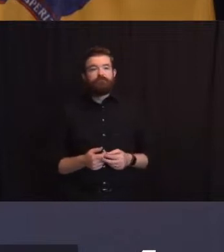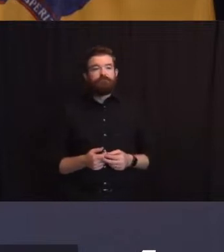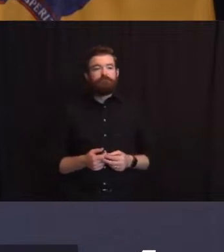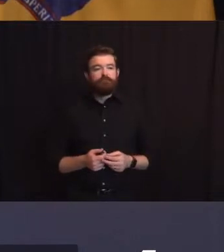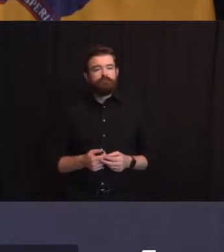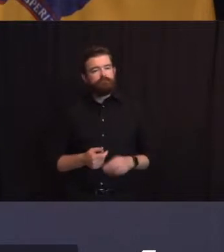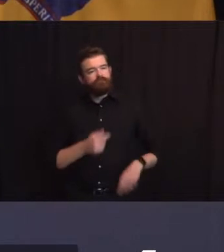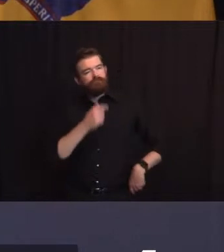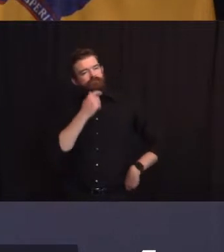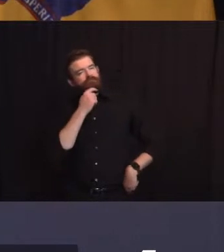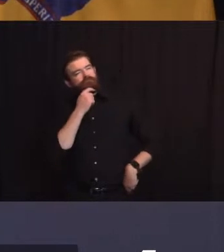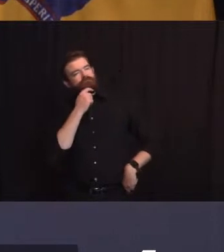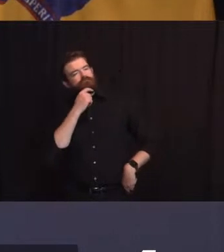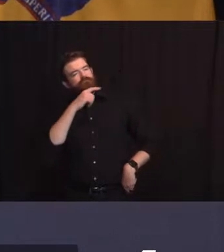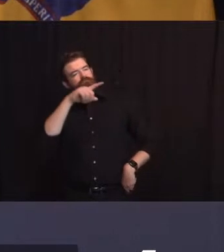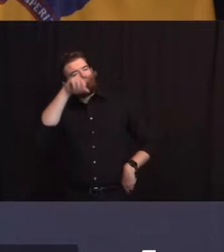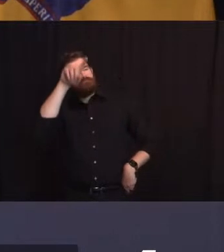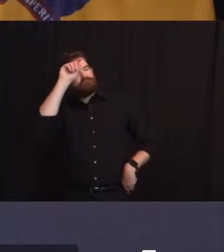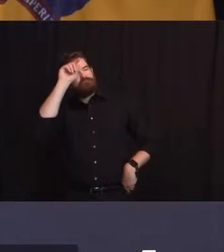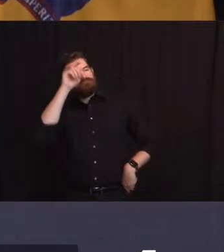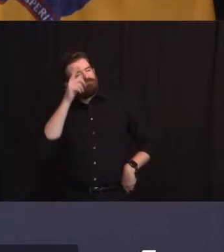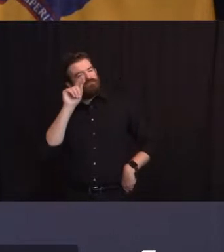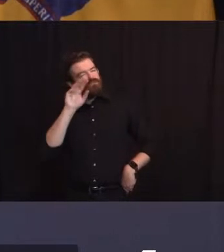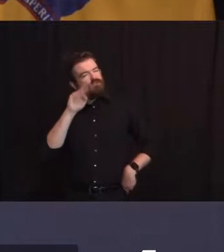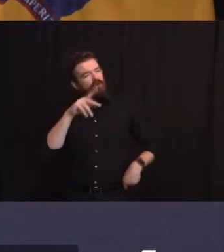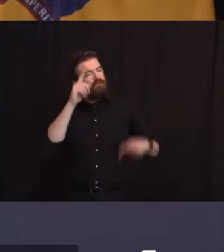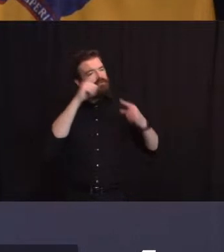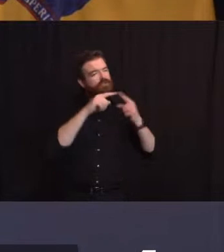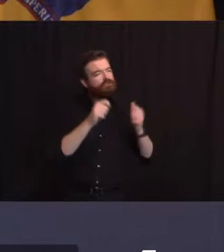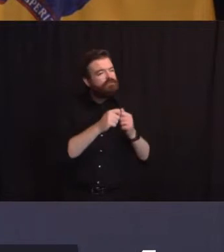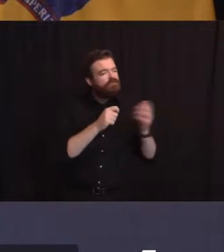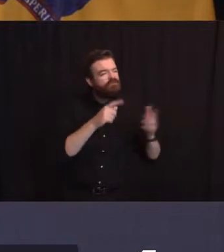I'll give you one data point on your second question if I'm keeping track here.